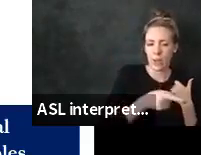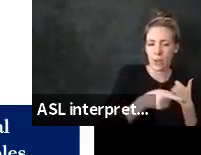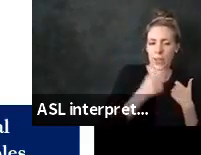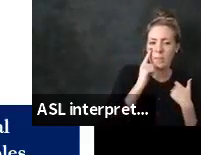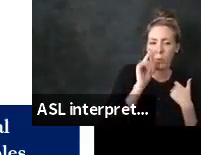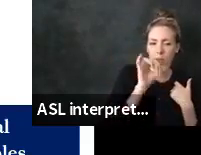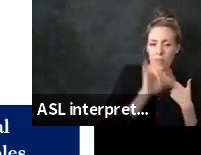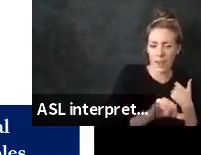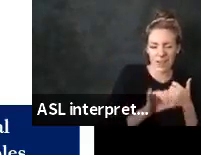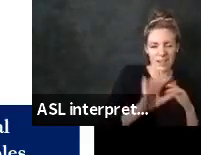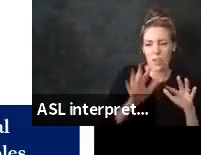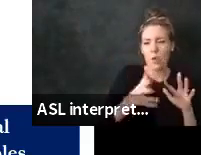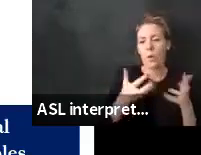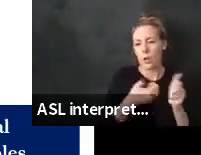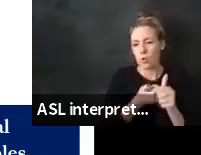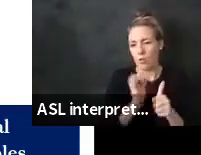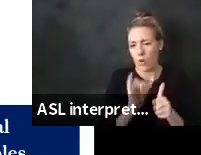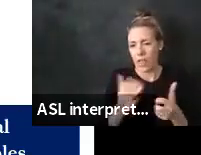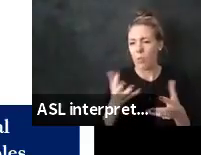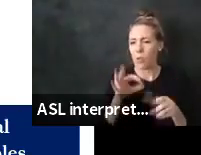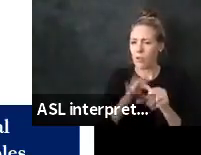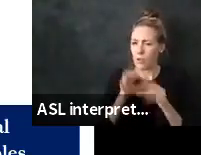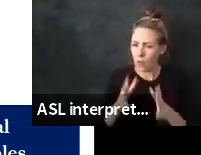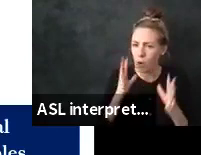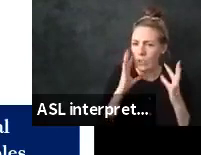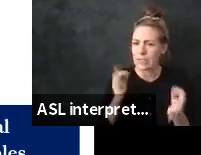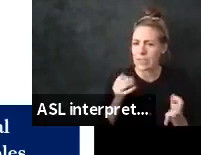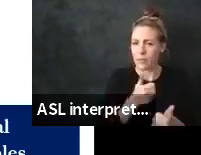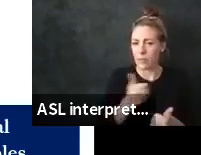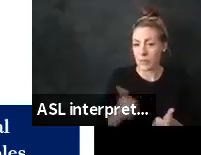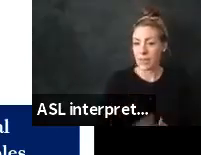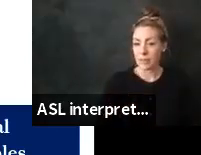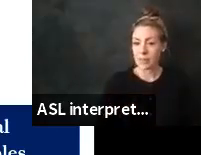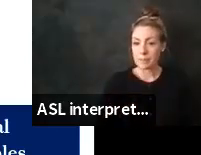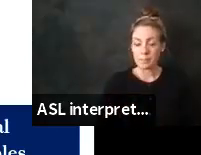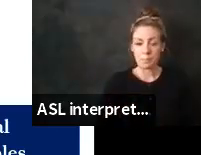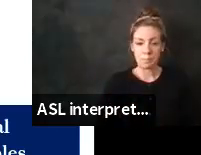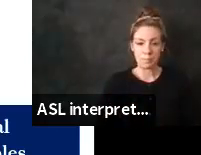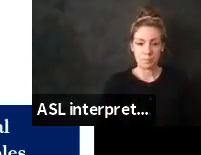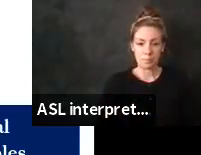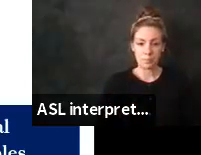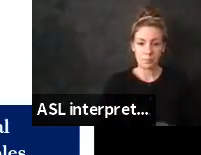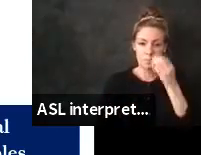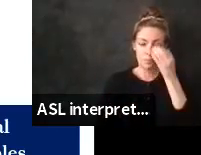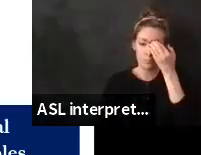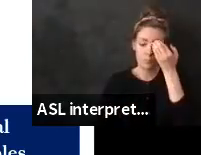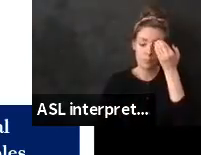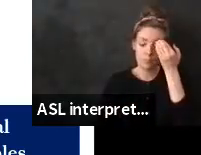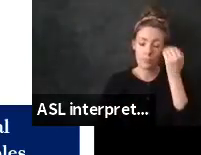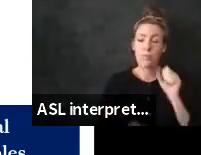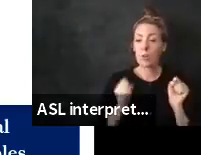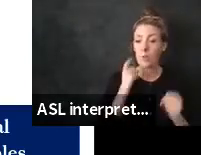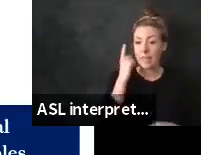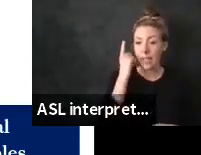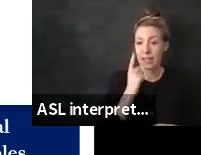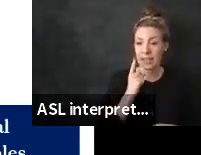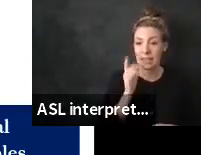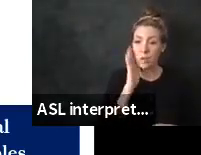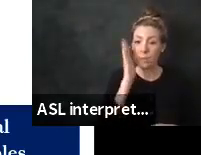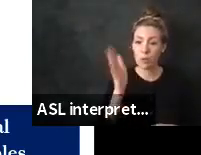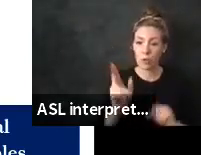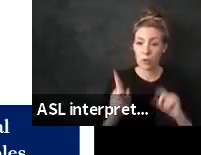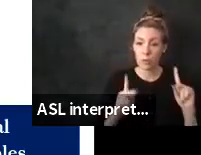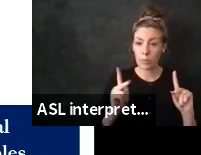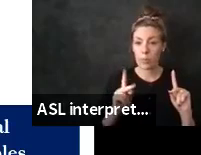same district and voters would only be able to select one. We can consider future population growth. However,